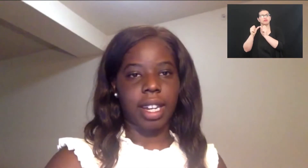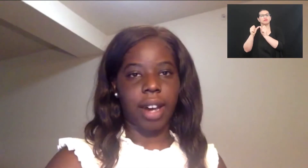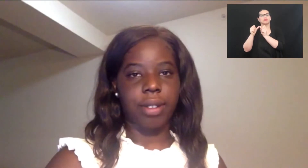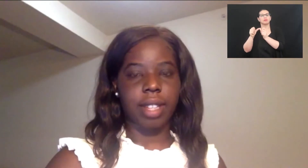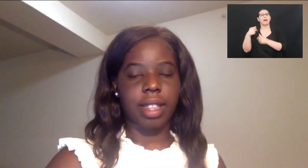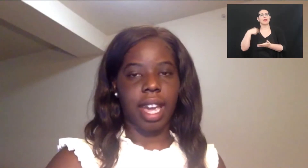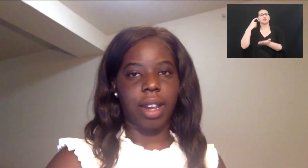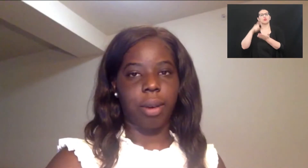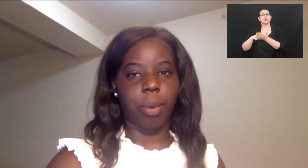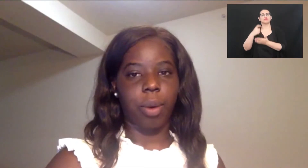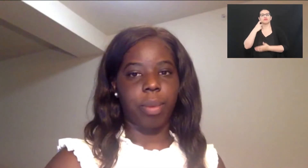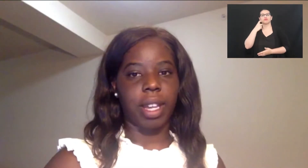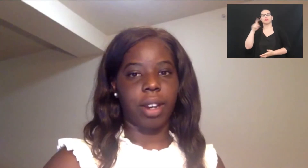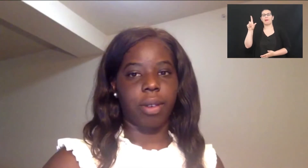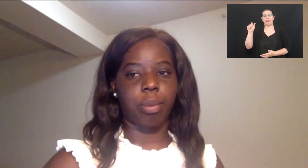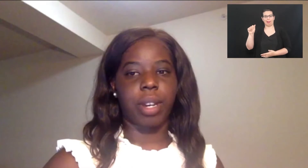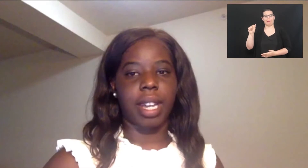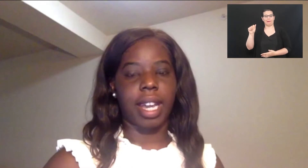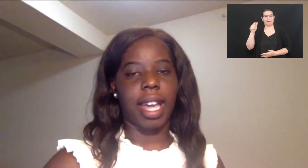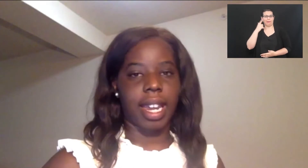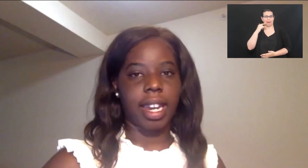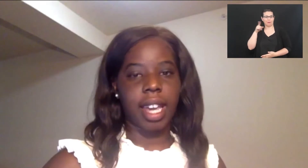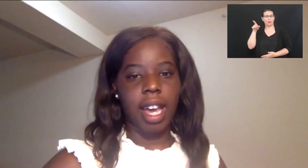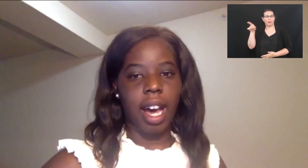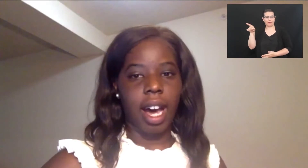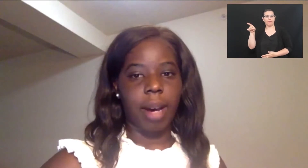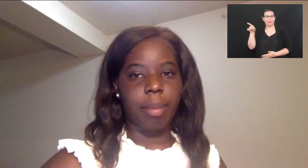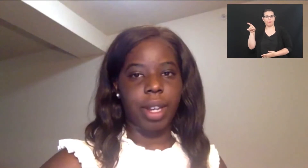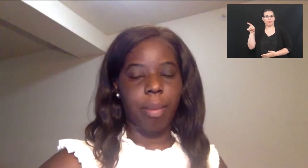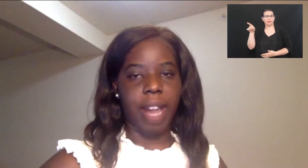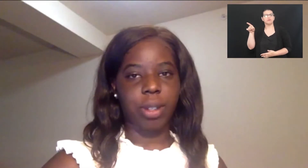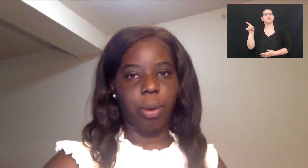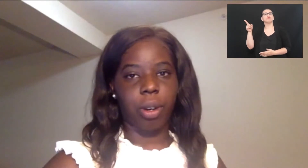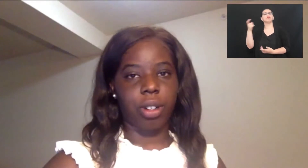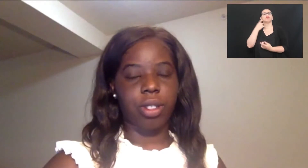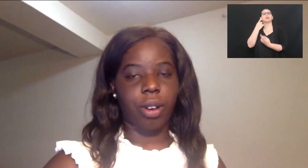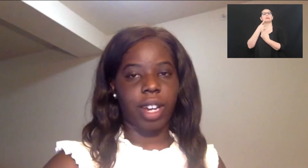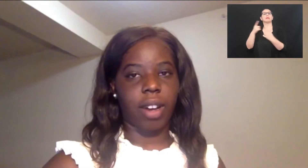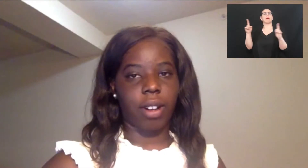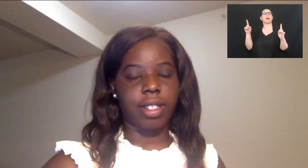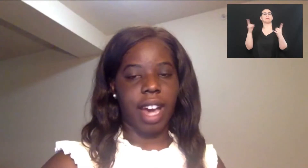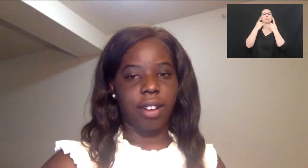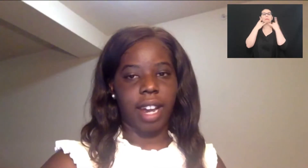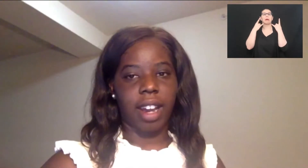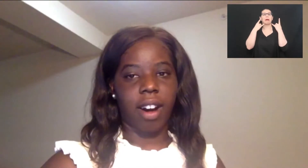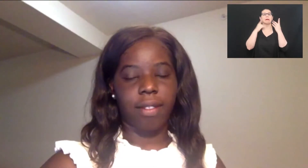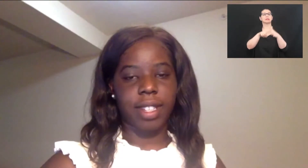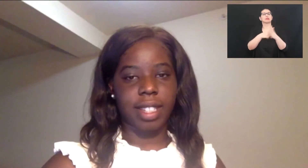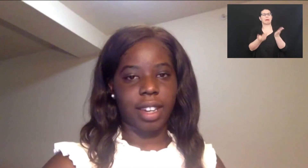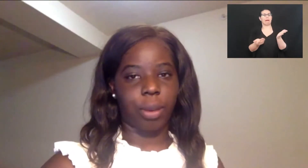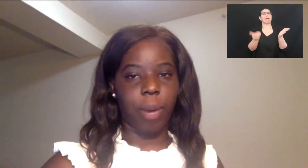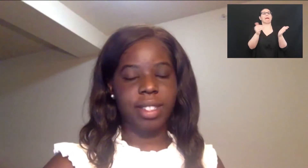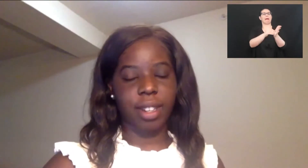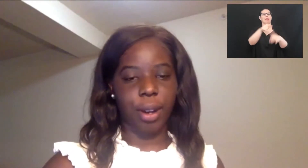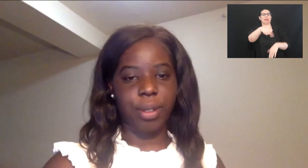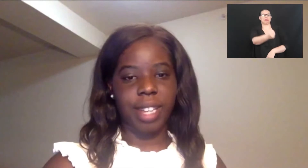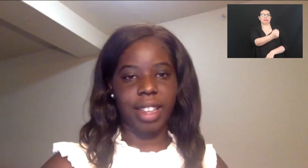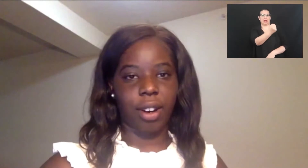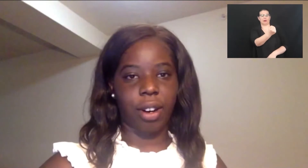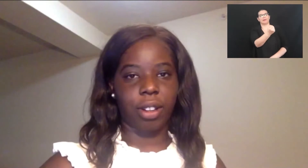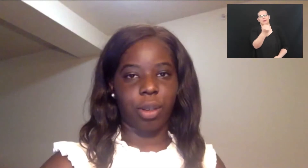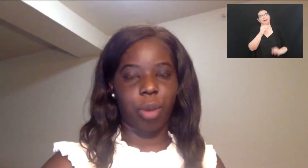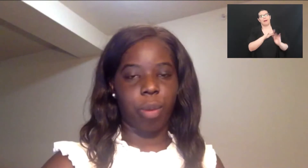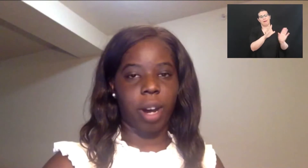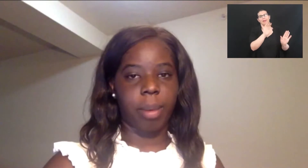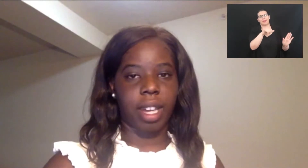County announced that they will be bringing in their mask order starting on Saturday, obviously on the West Coast, and